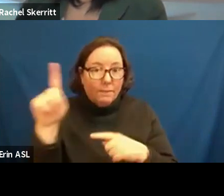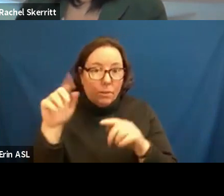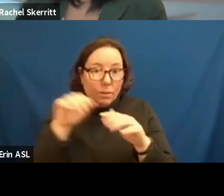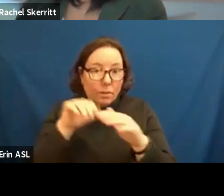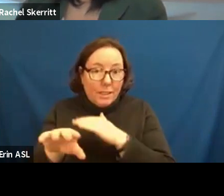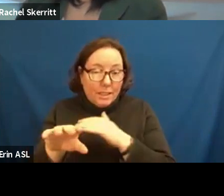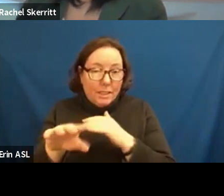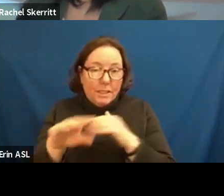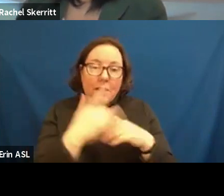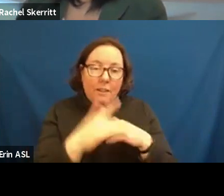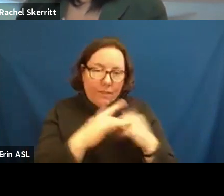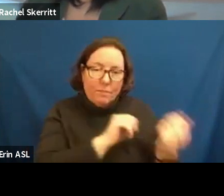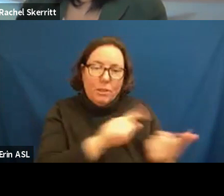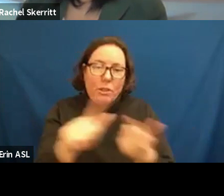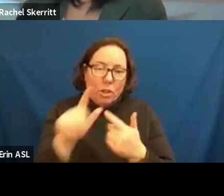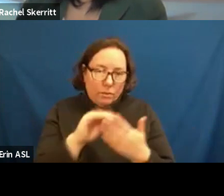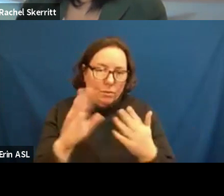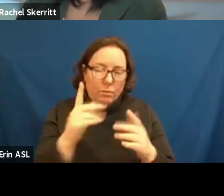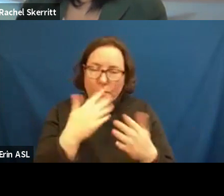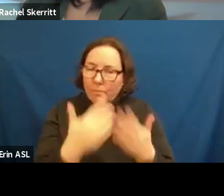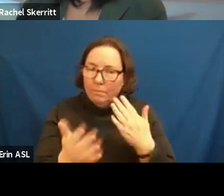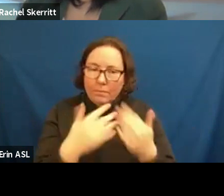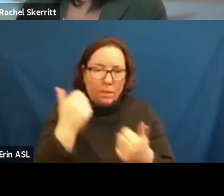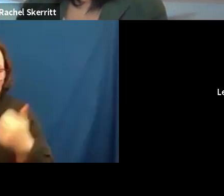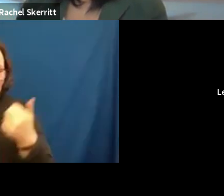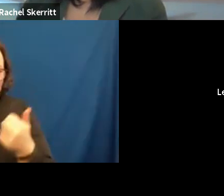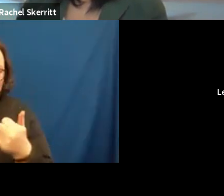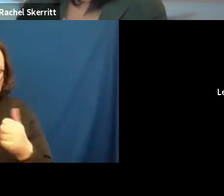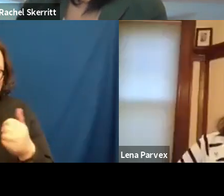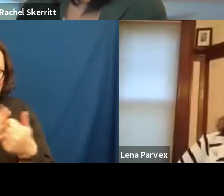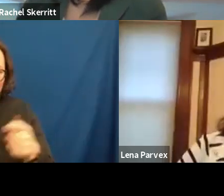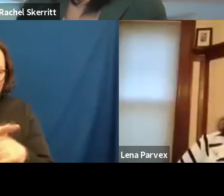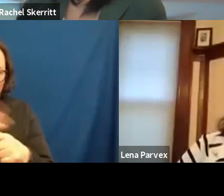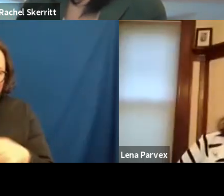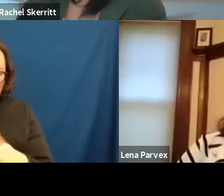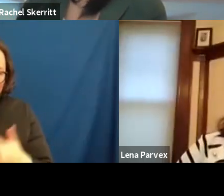all students in every Boston neighborhood. Thank you so much.